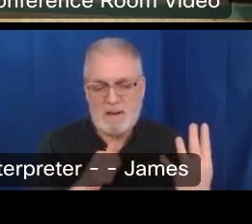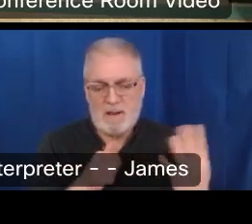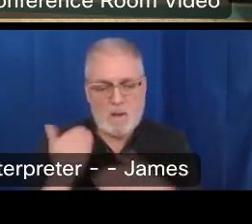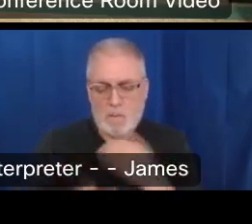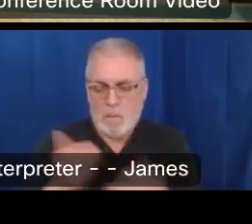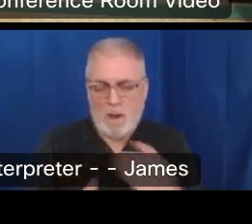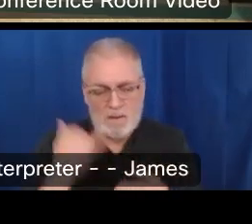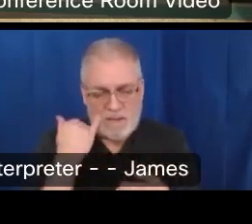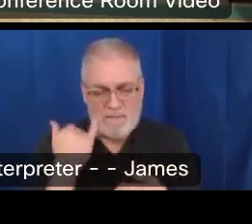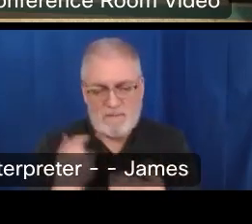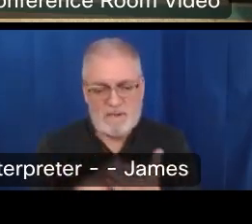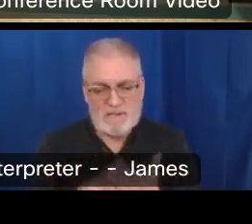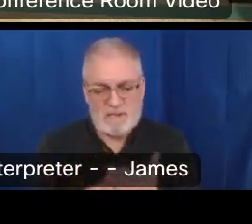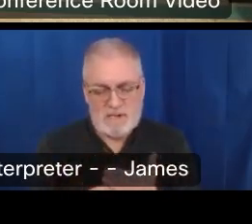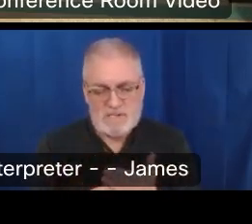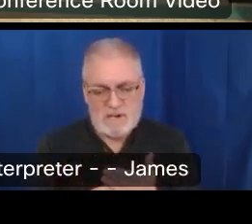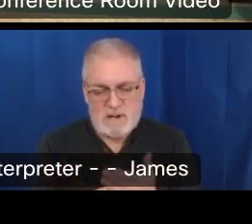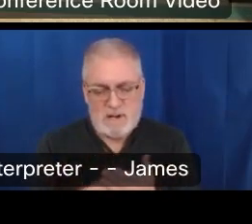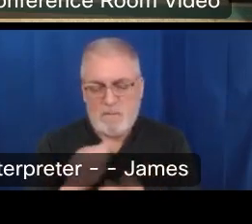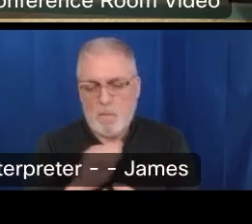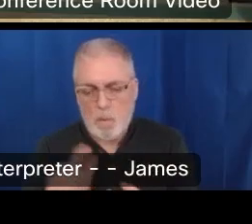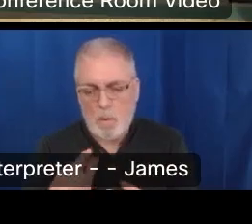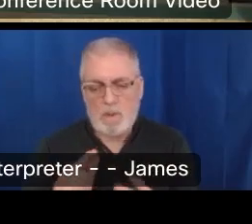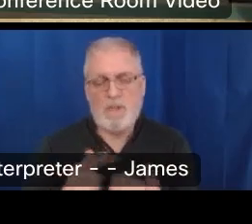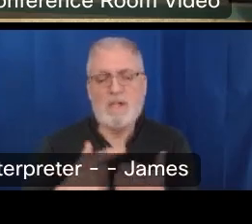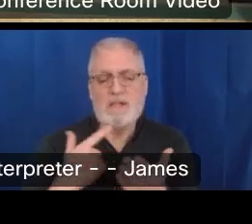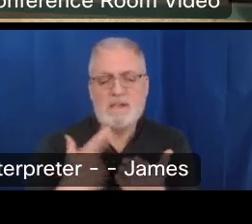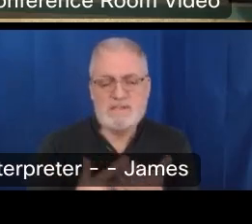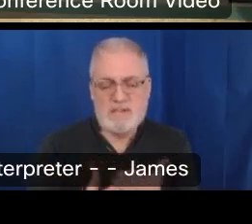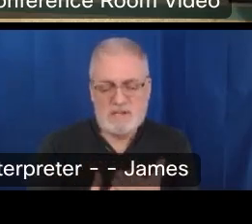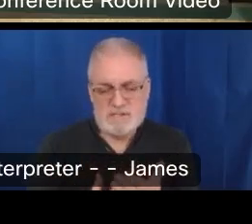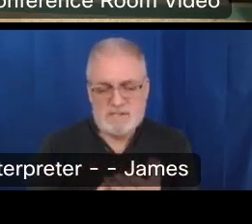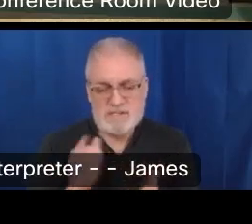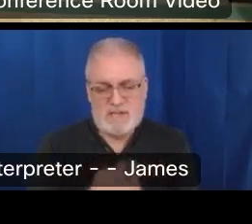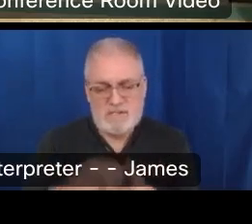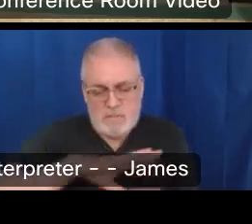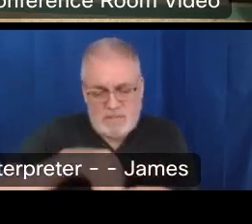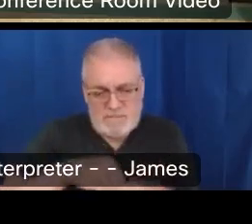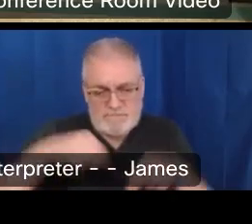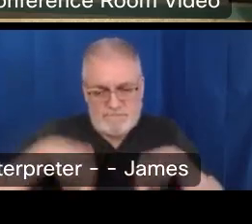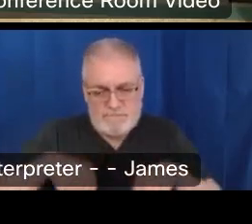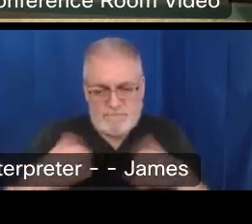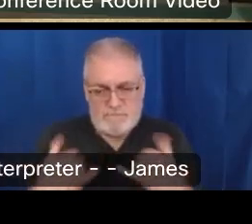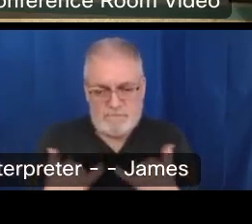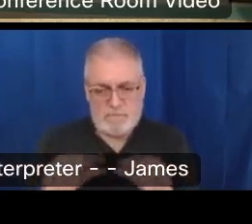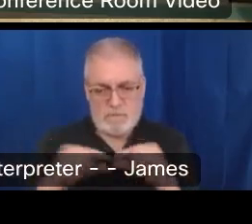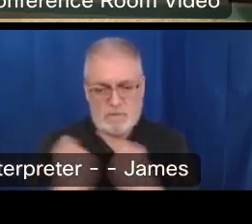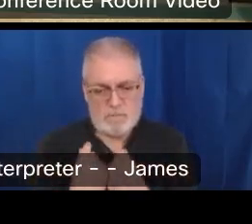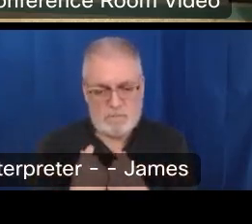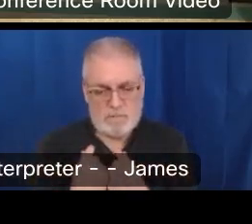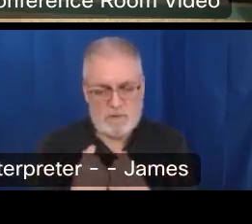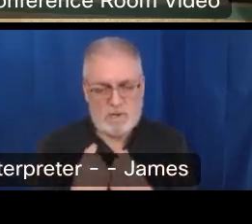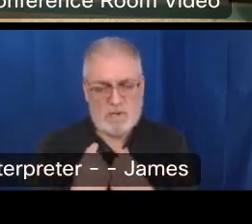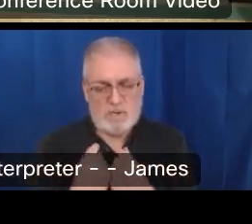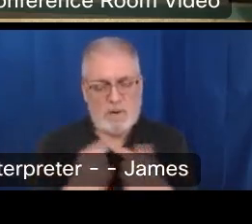also decide how to do the most feasible of the ideas first, if we can